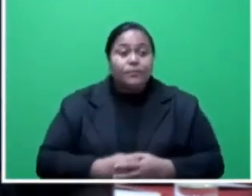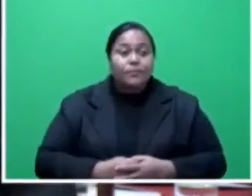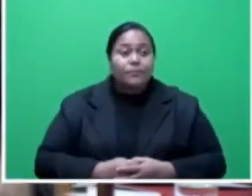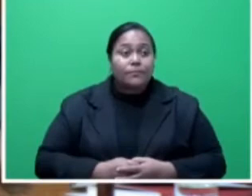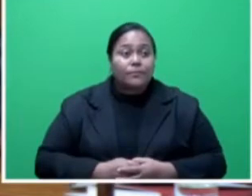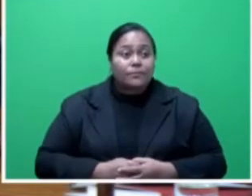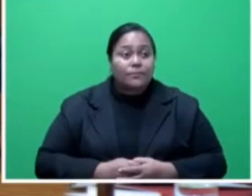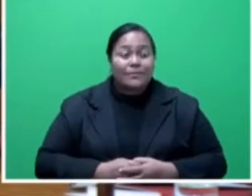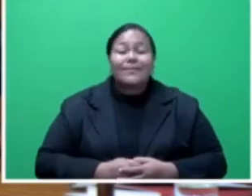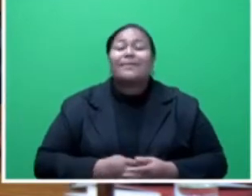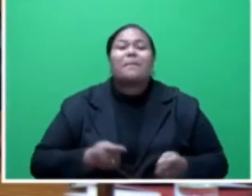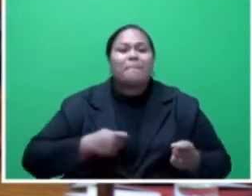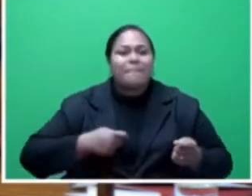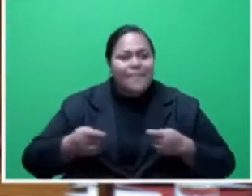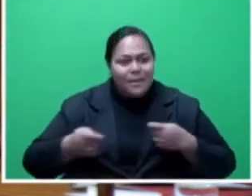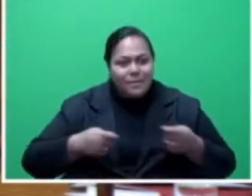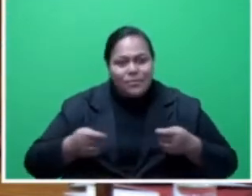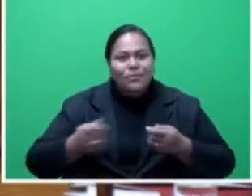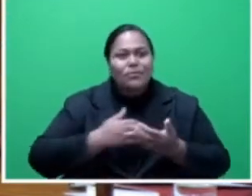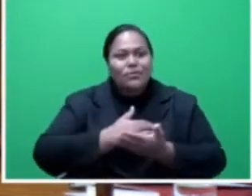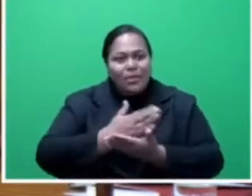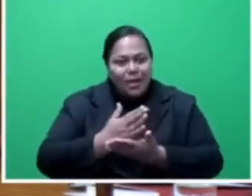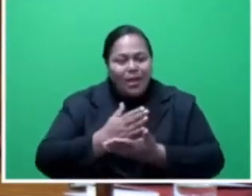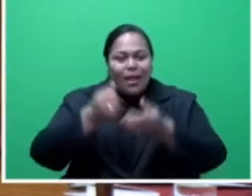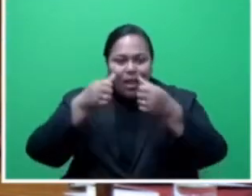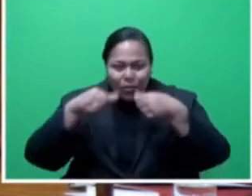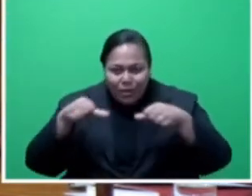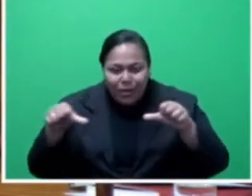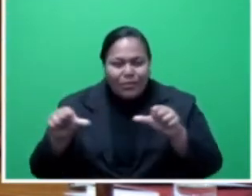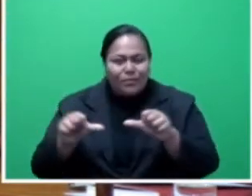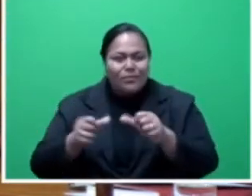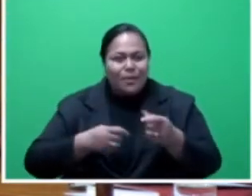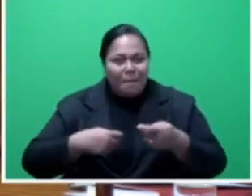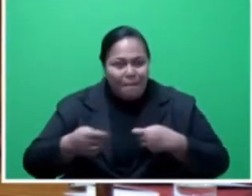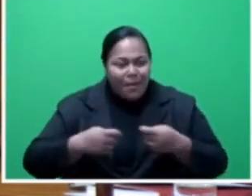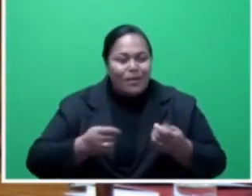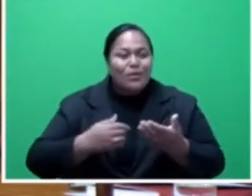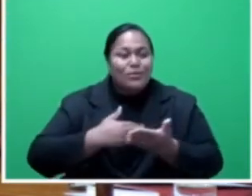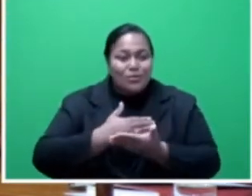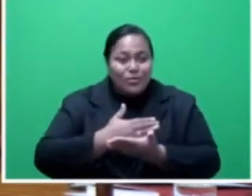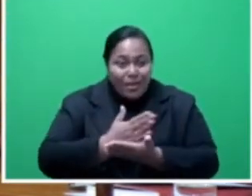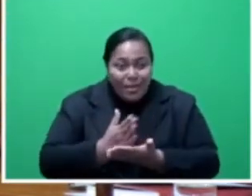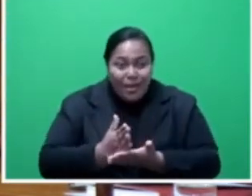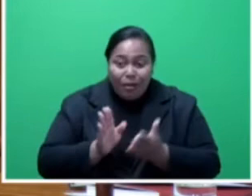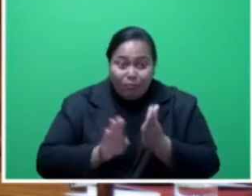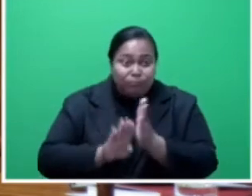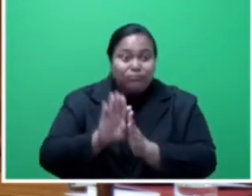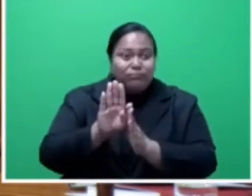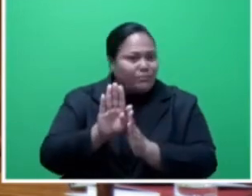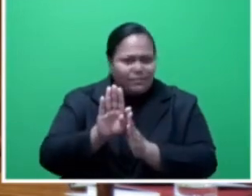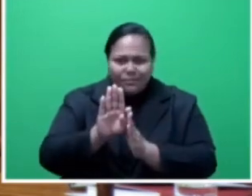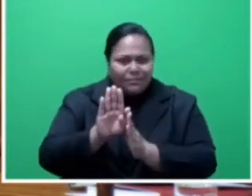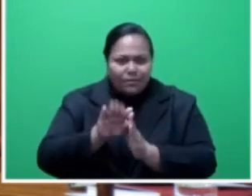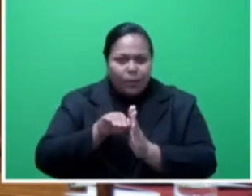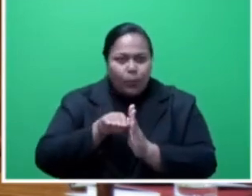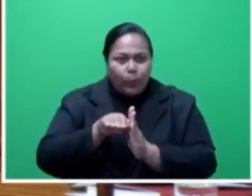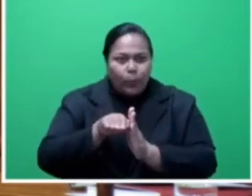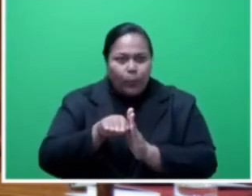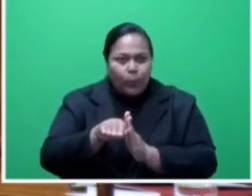market share, agriculture market share, remains stagnant over the years. Look at